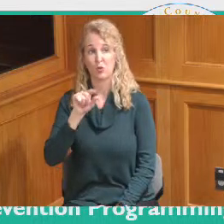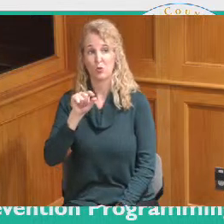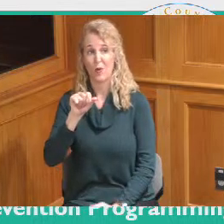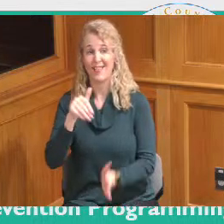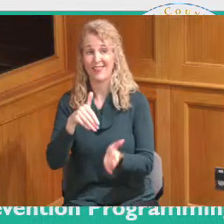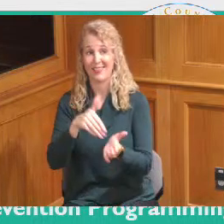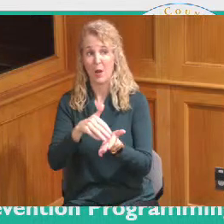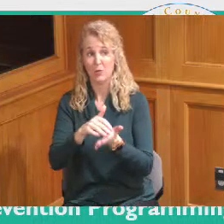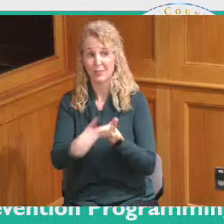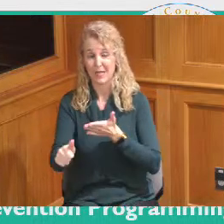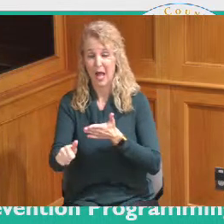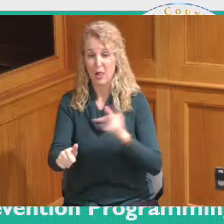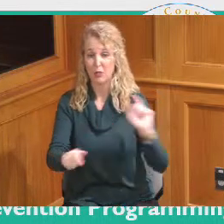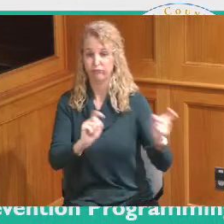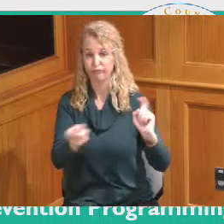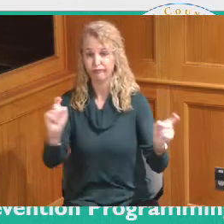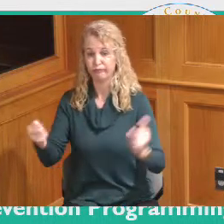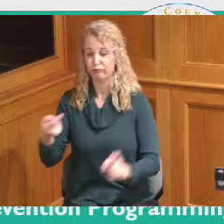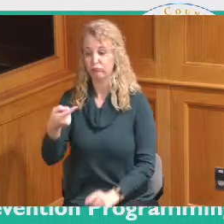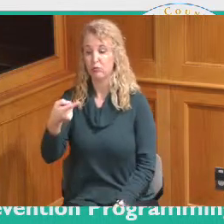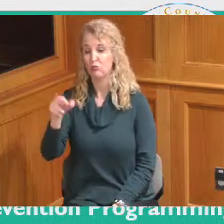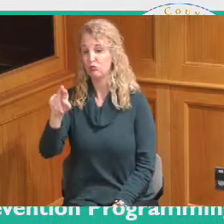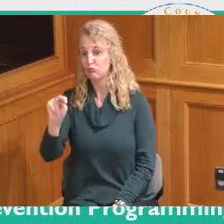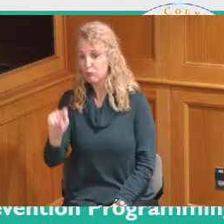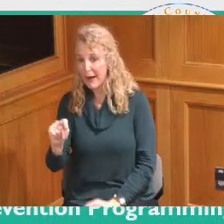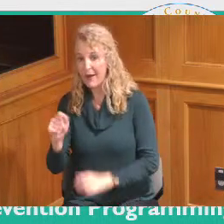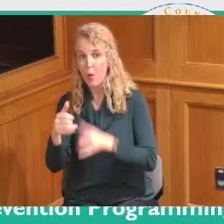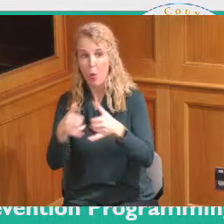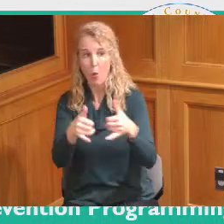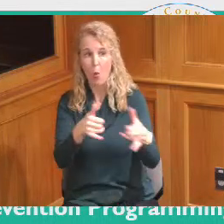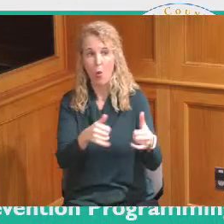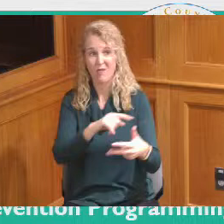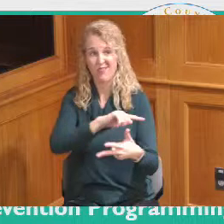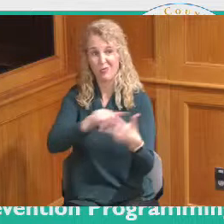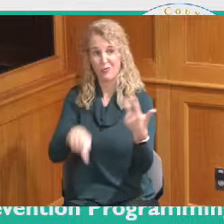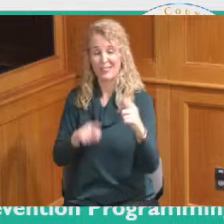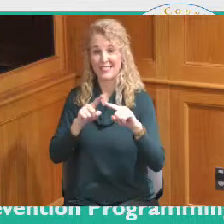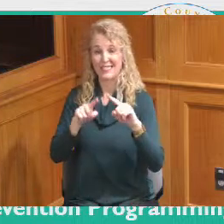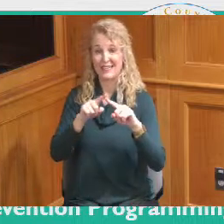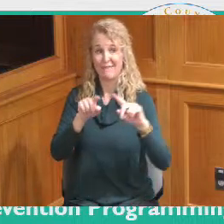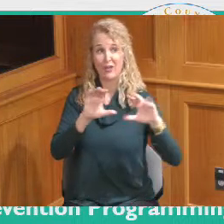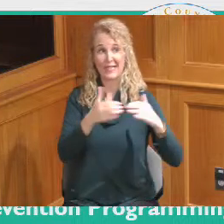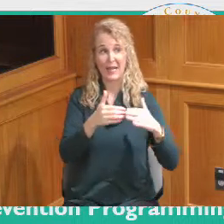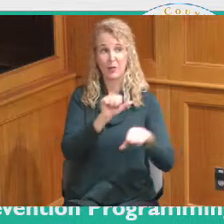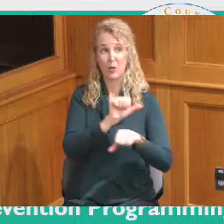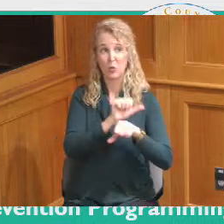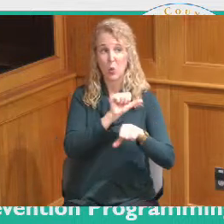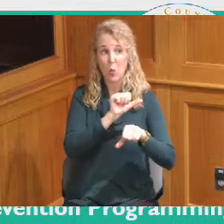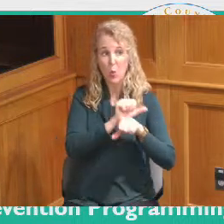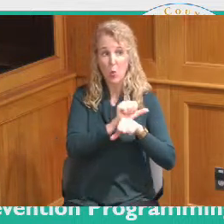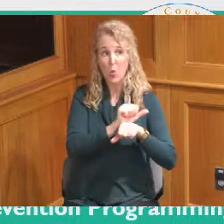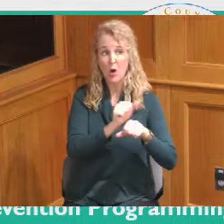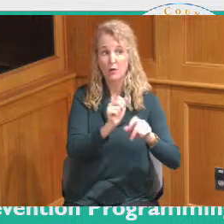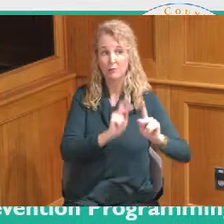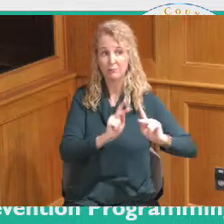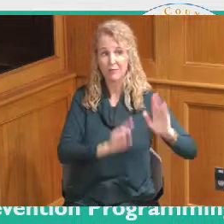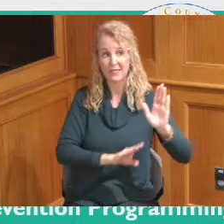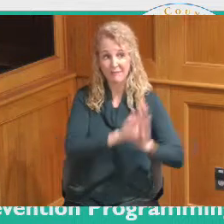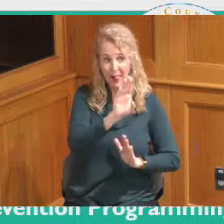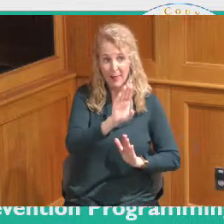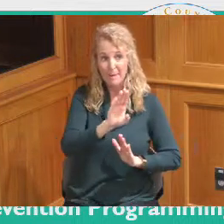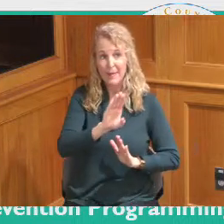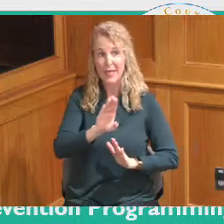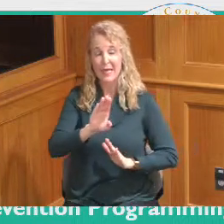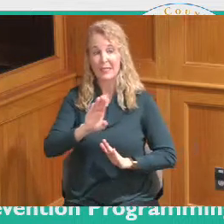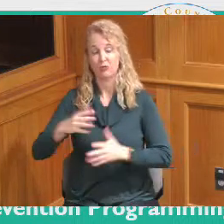$820,000 to be put out to grant awards. Those 3 categories are workforce development, recovery housing, and